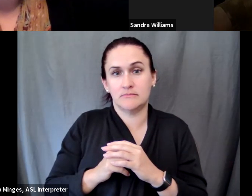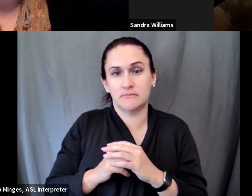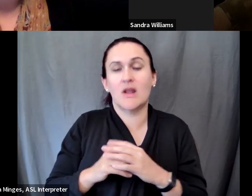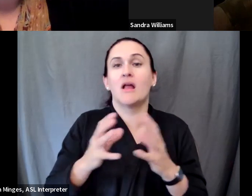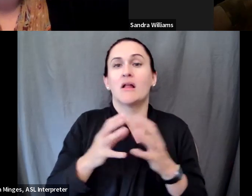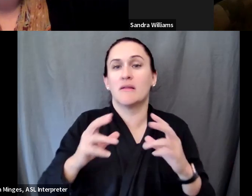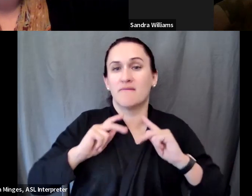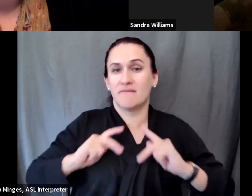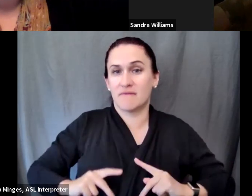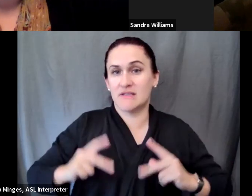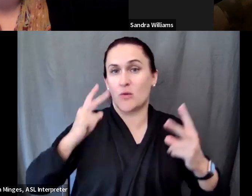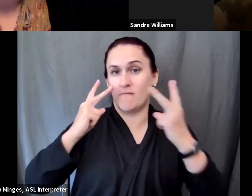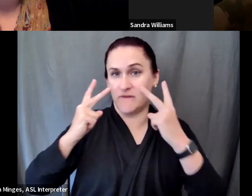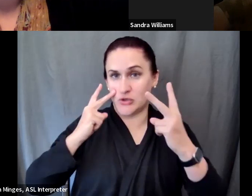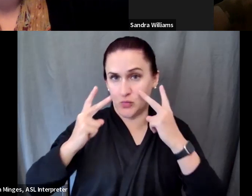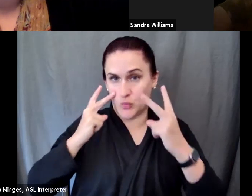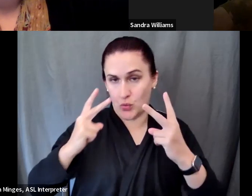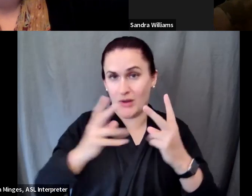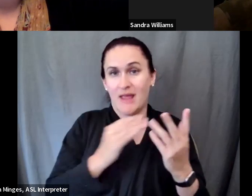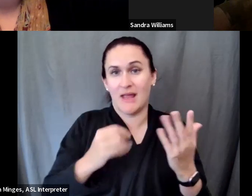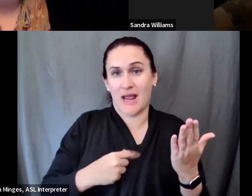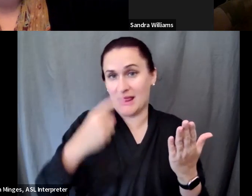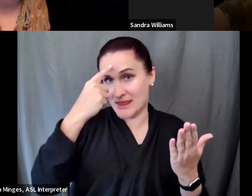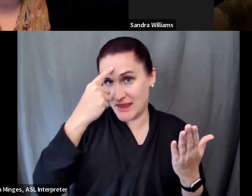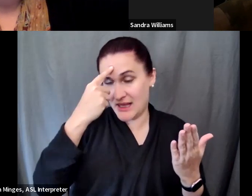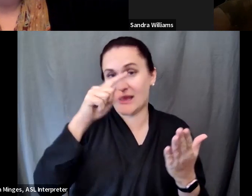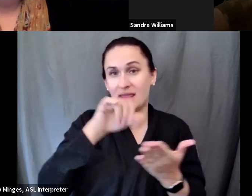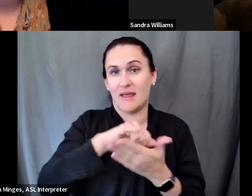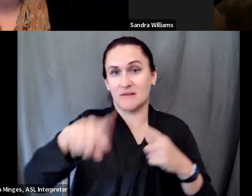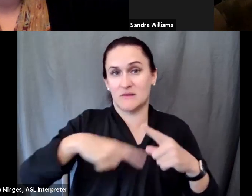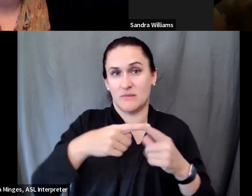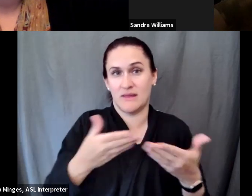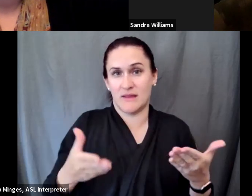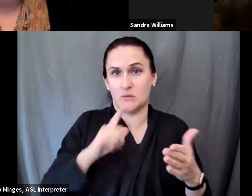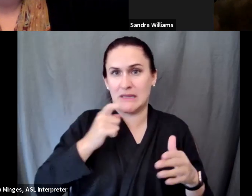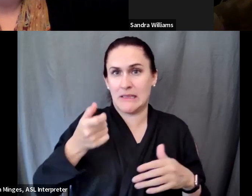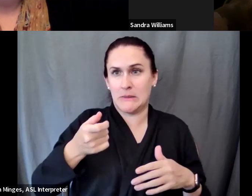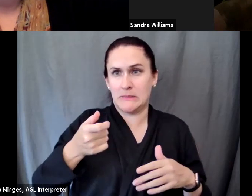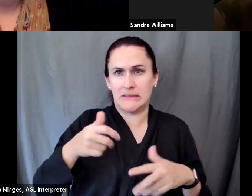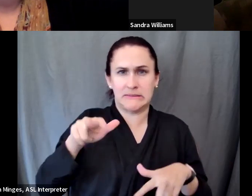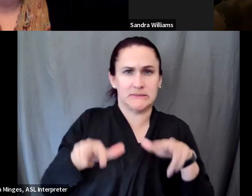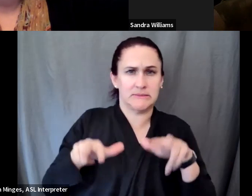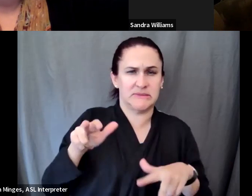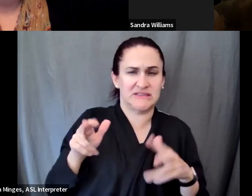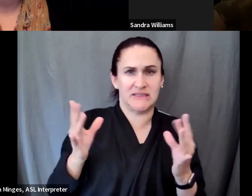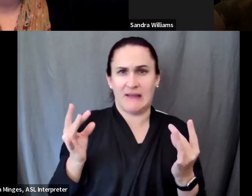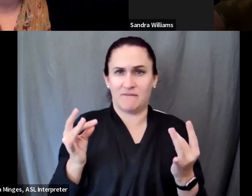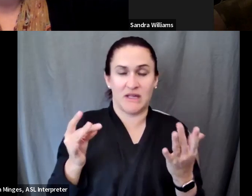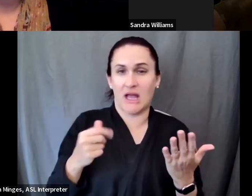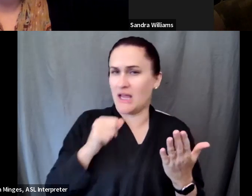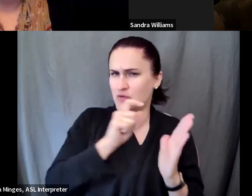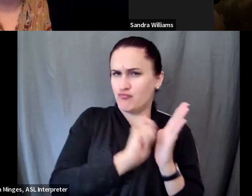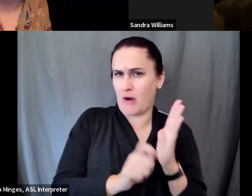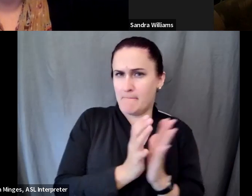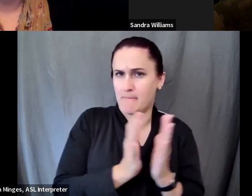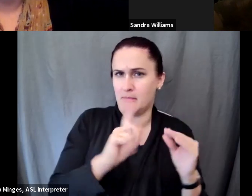physical, visual. And I think that's when things got a little iffy. I don't think I wrote about it too much in the book.